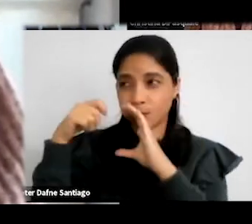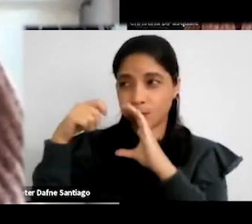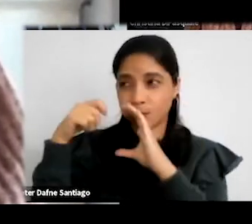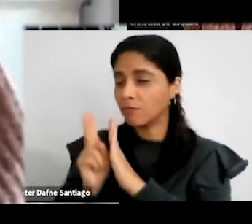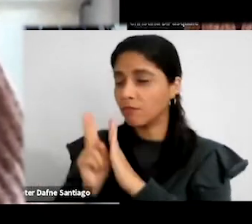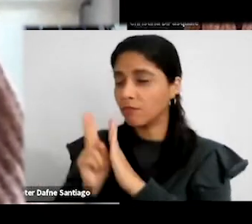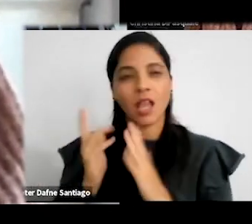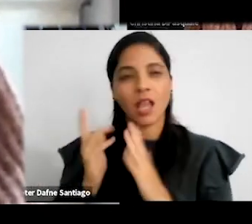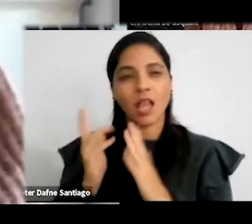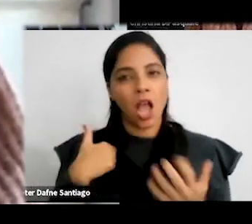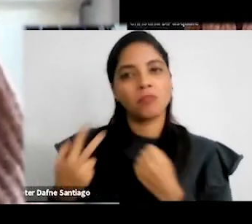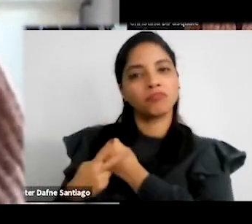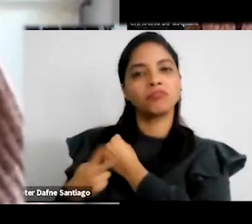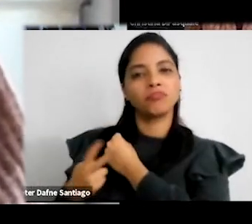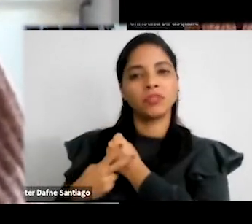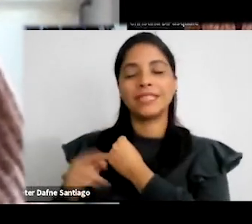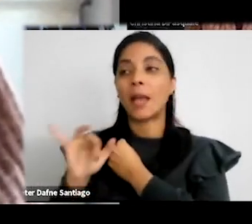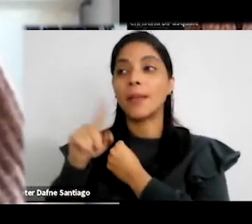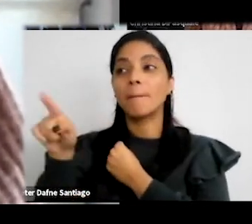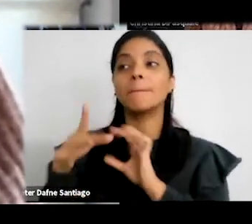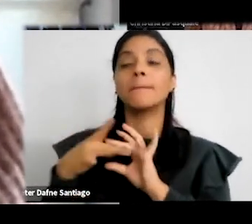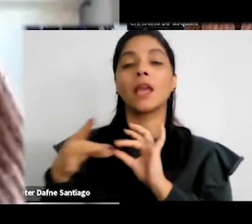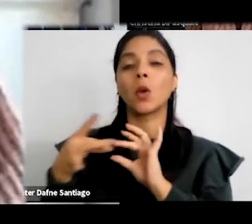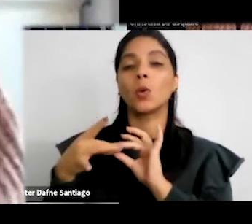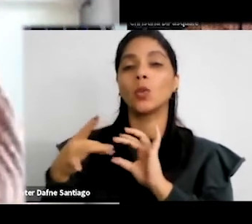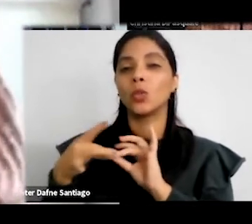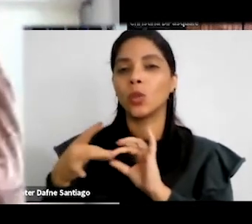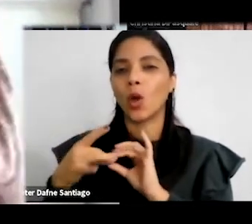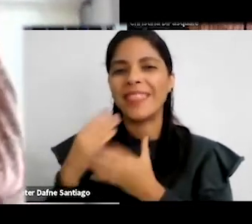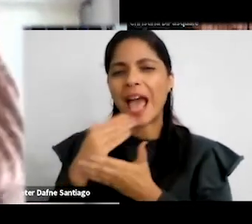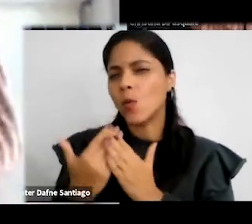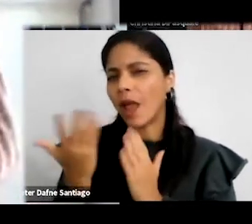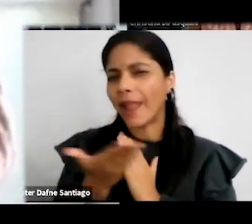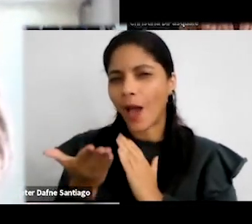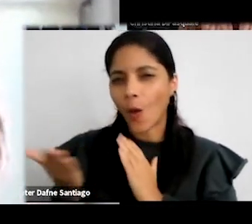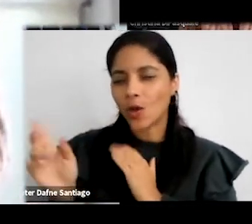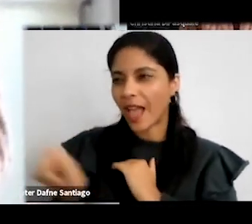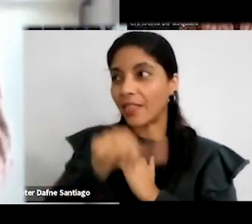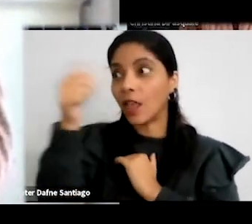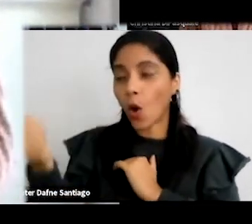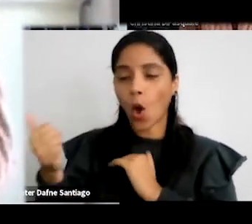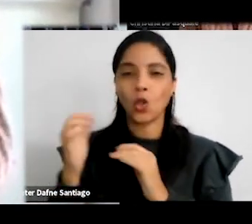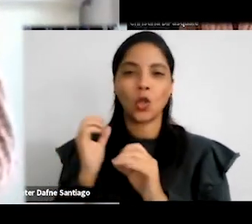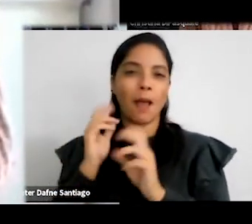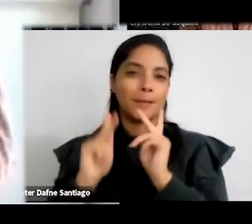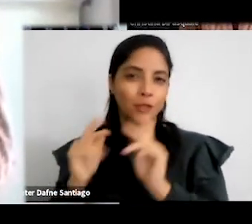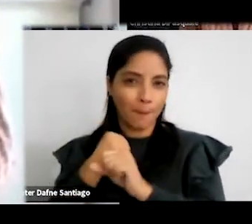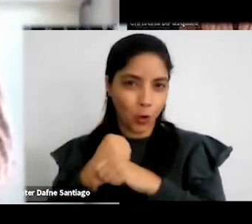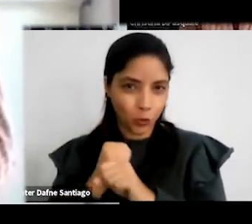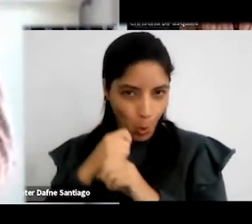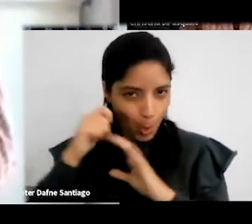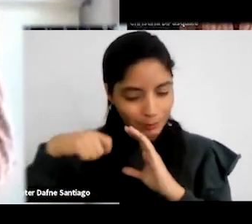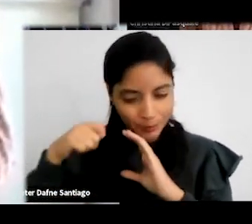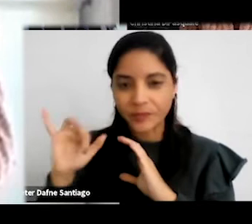about, a lot of the other producers involved and gave me some leads in contacting them. And because I had seen